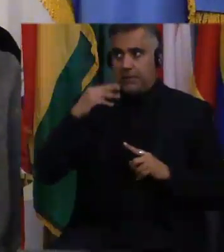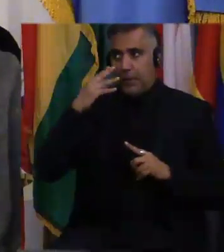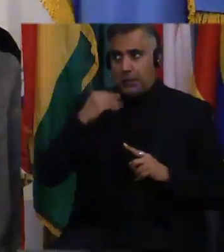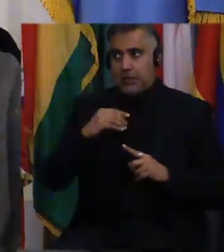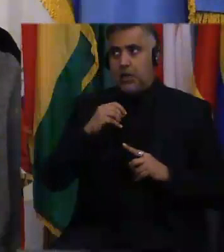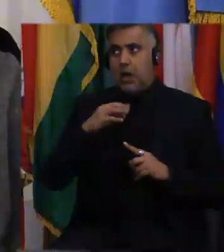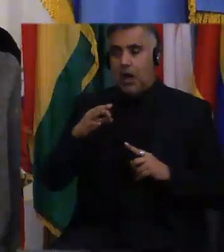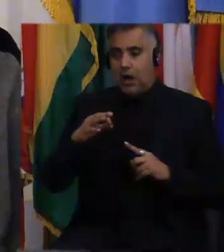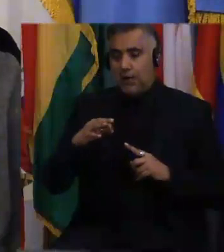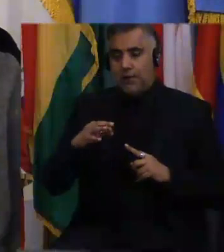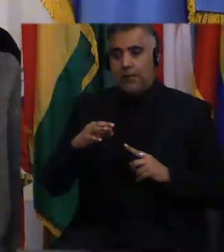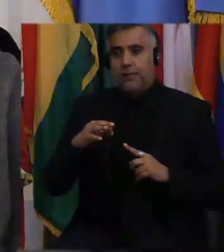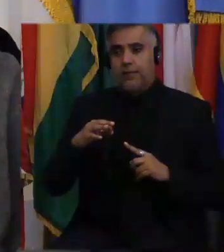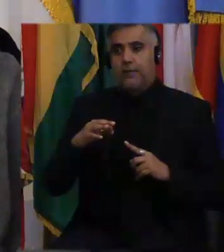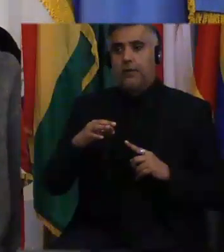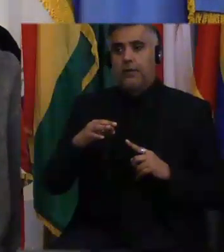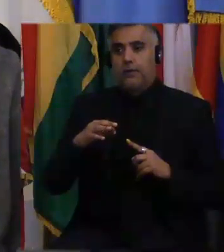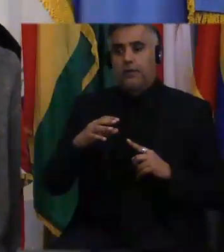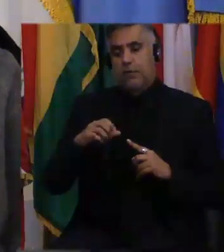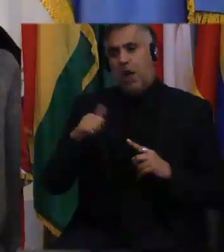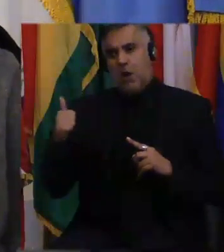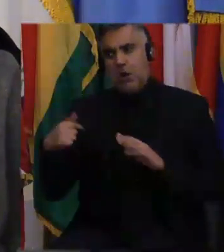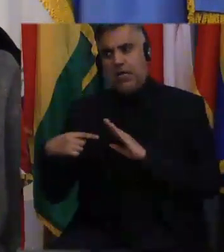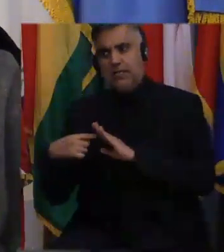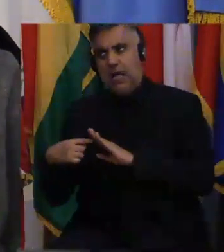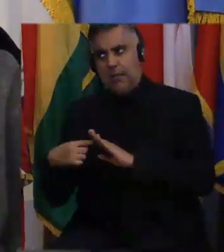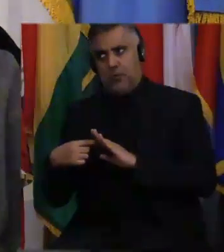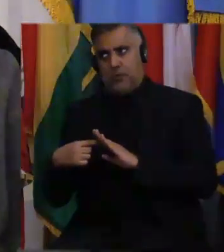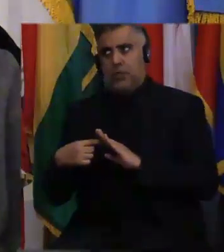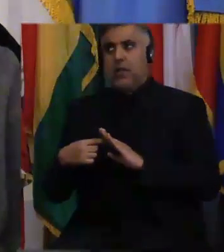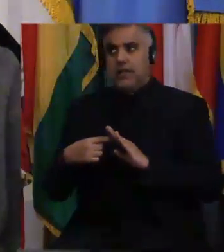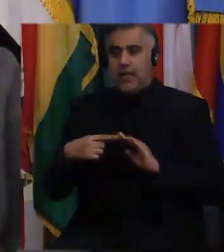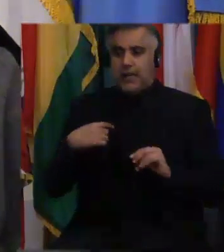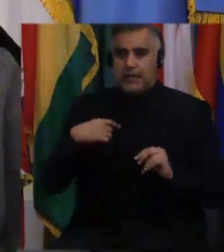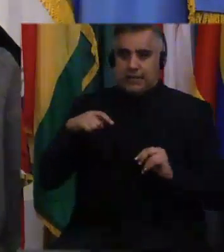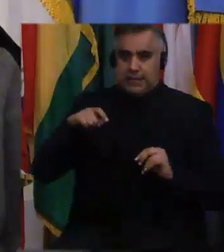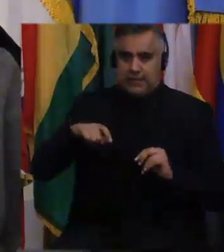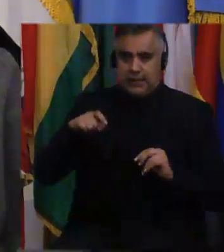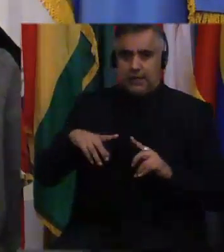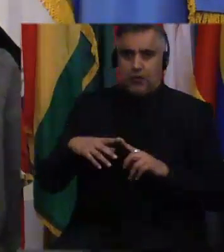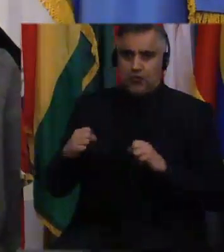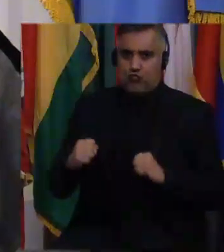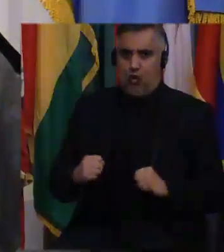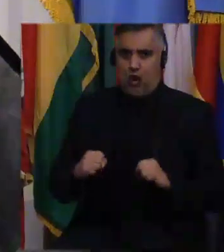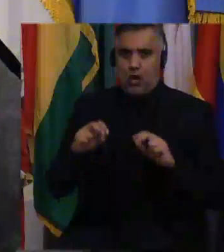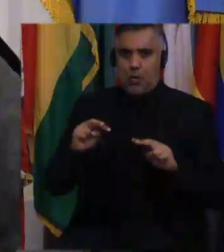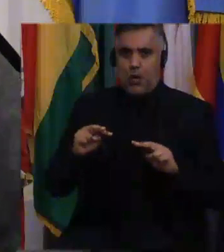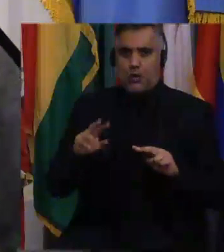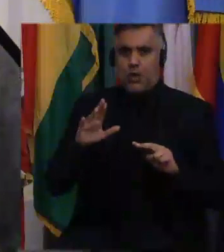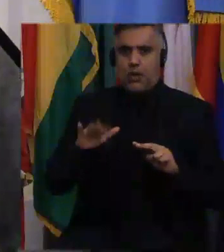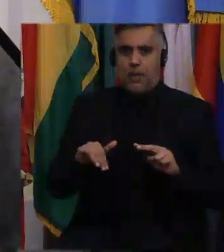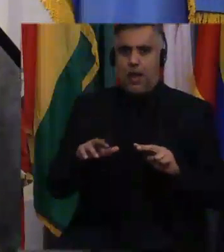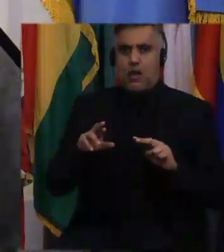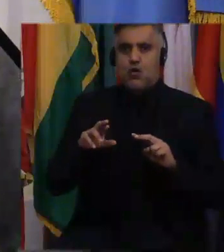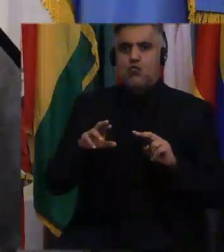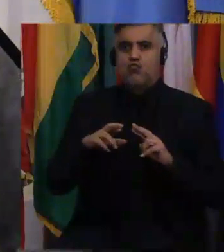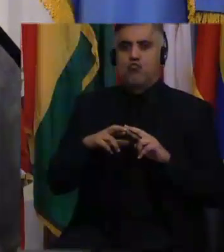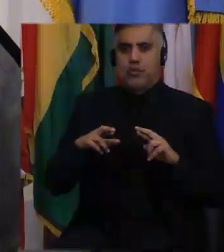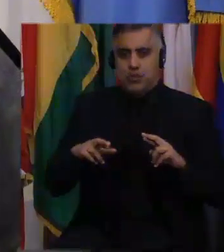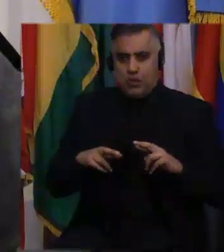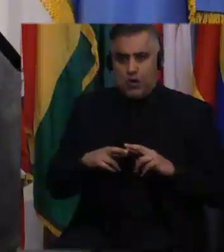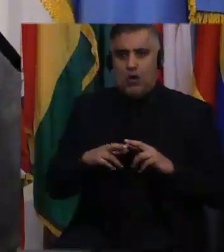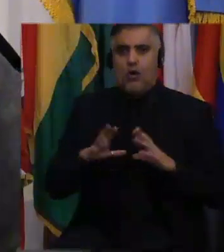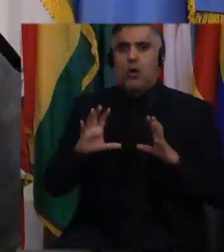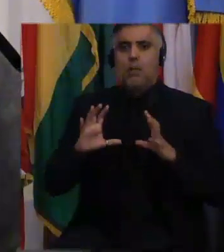of prior examples, that there is this need for strong monitoring by regional